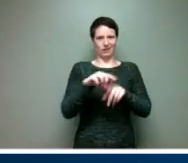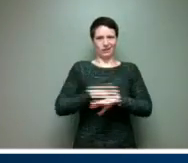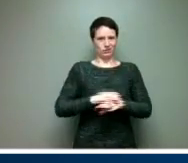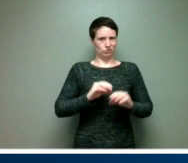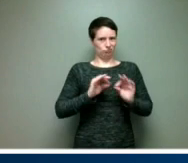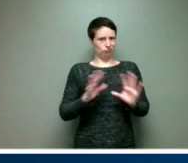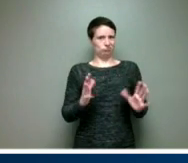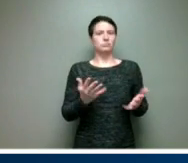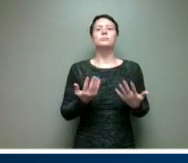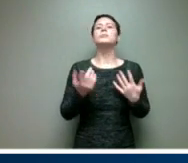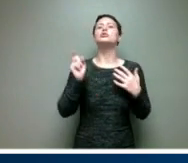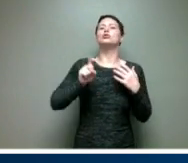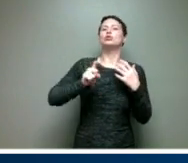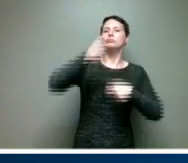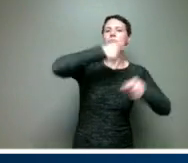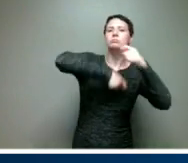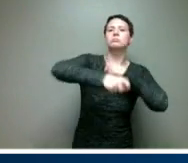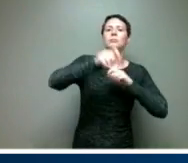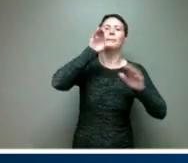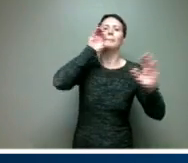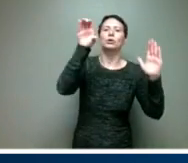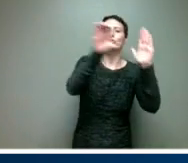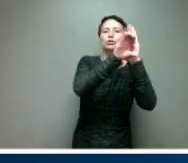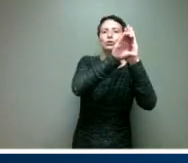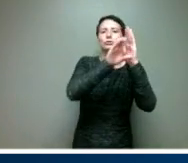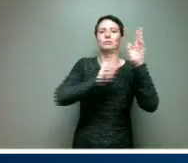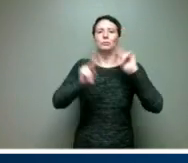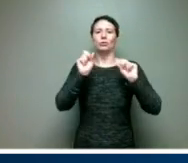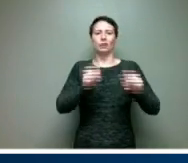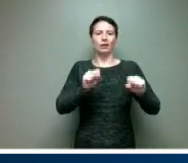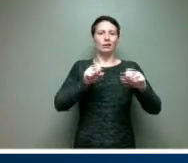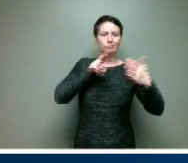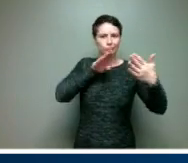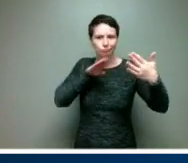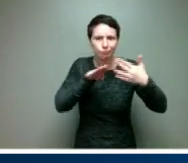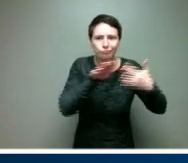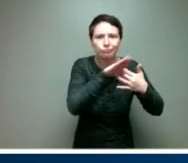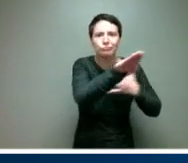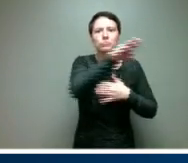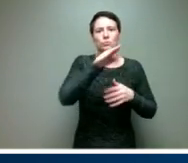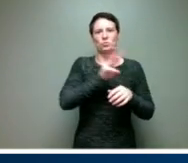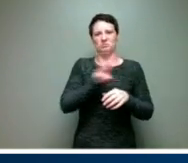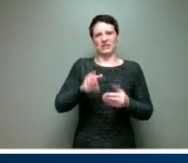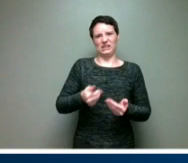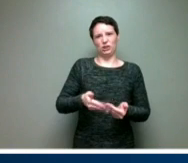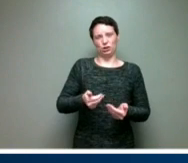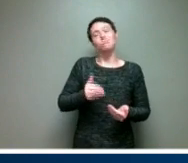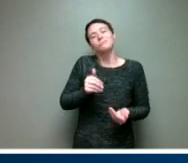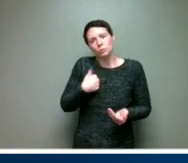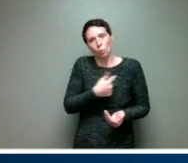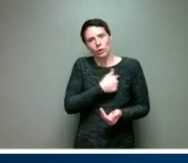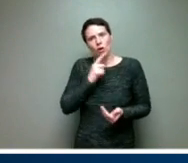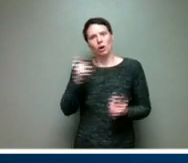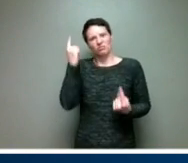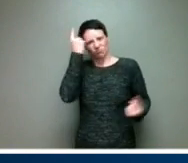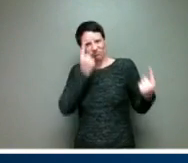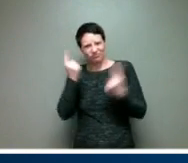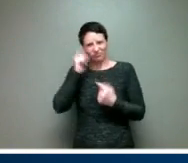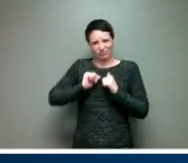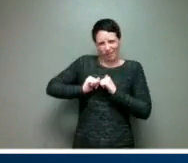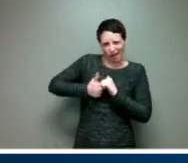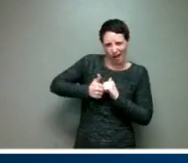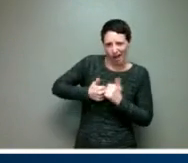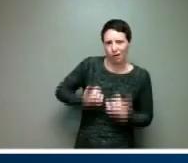their needs and how they can help our students and their families. Great, great. Well, access